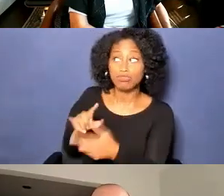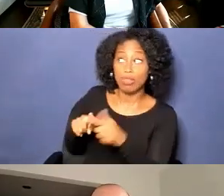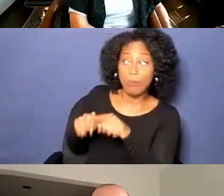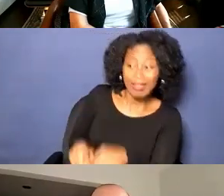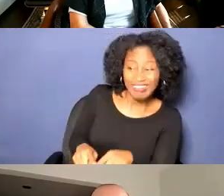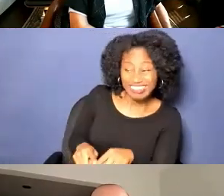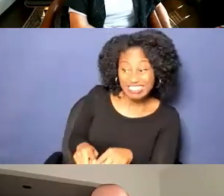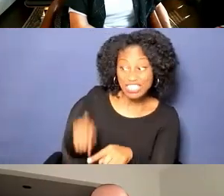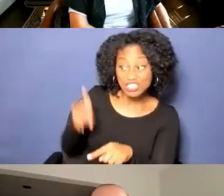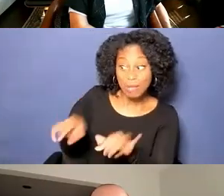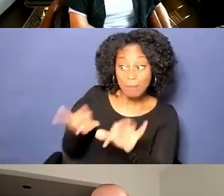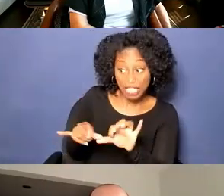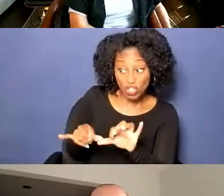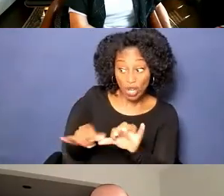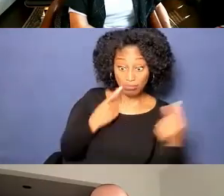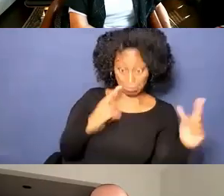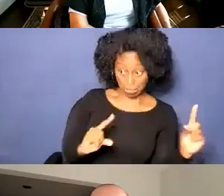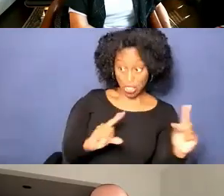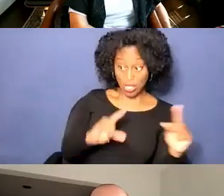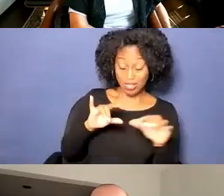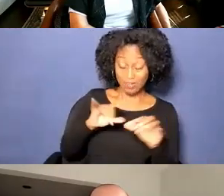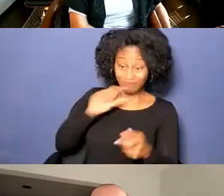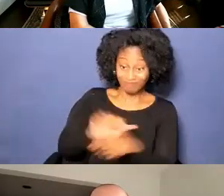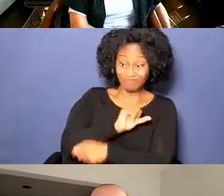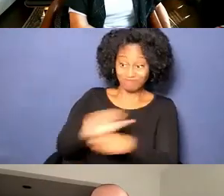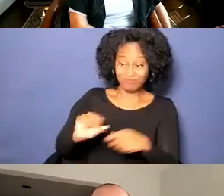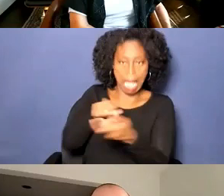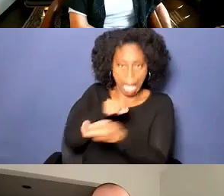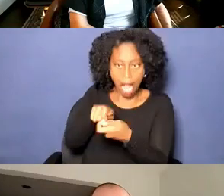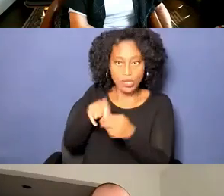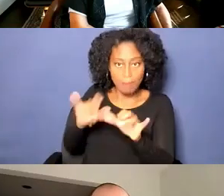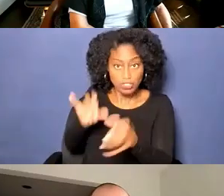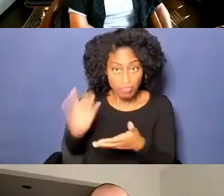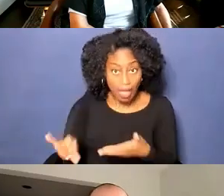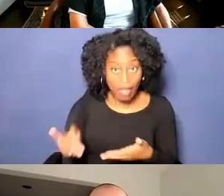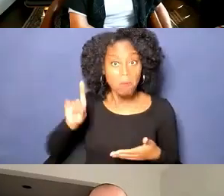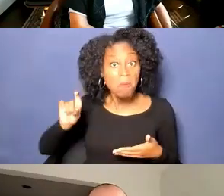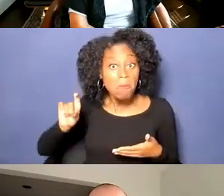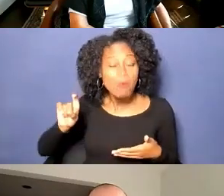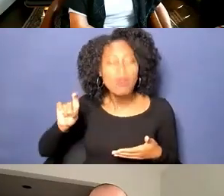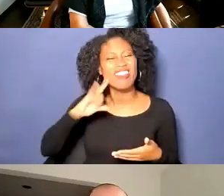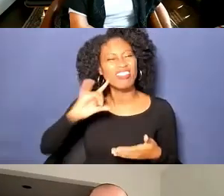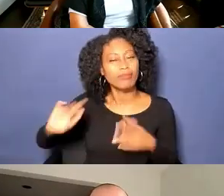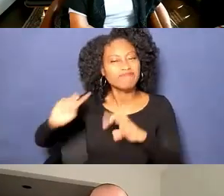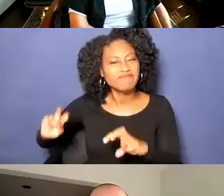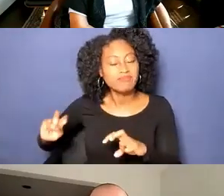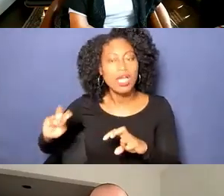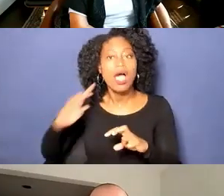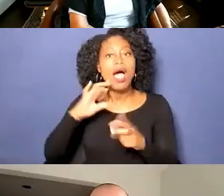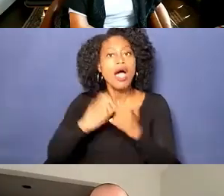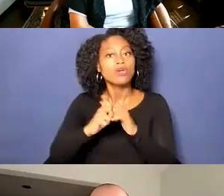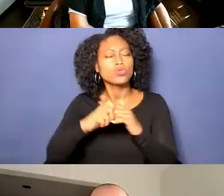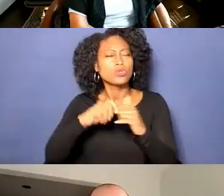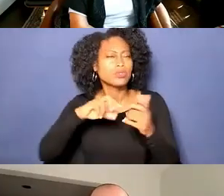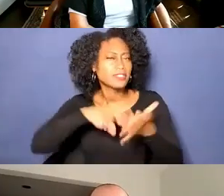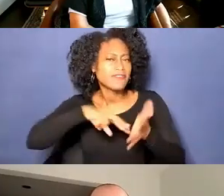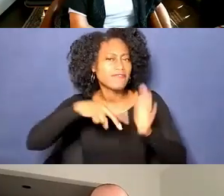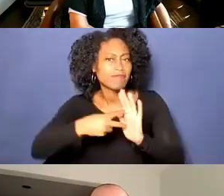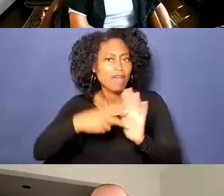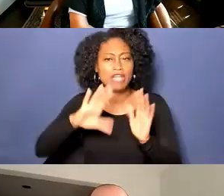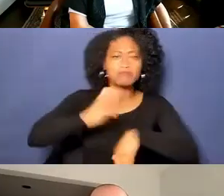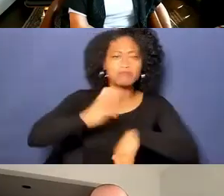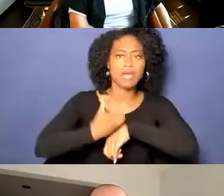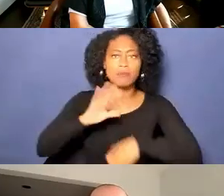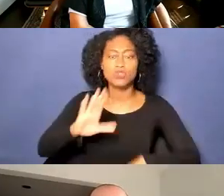measure, different ways to think about how you're going to define your variables, and then what you're going to get as